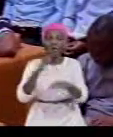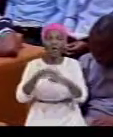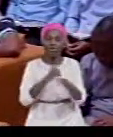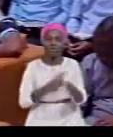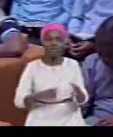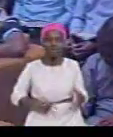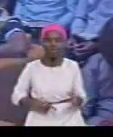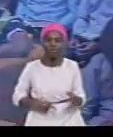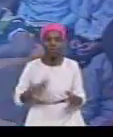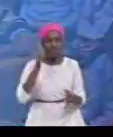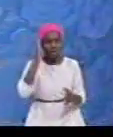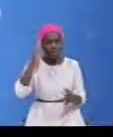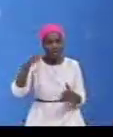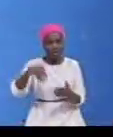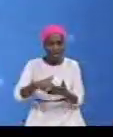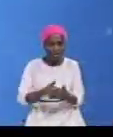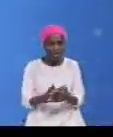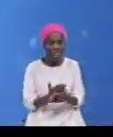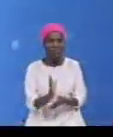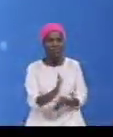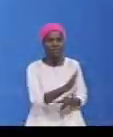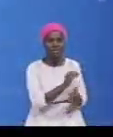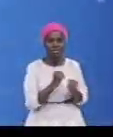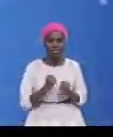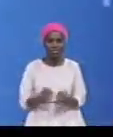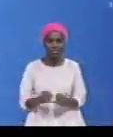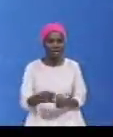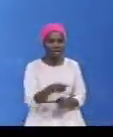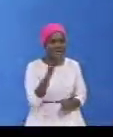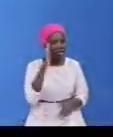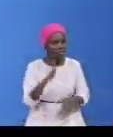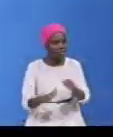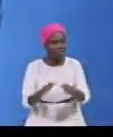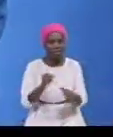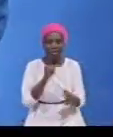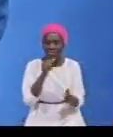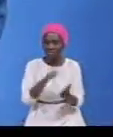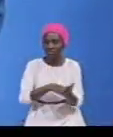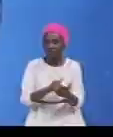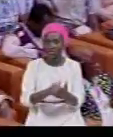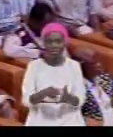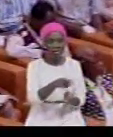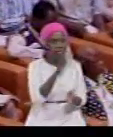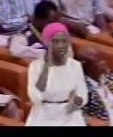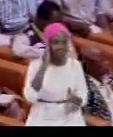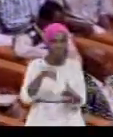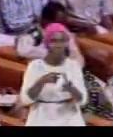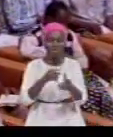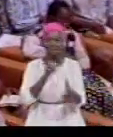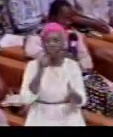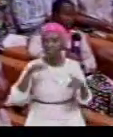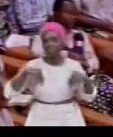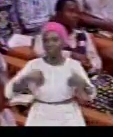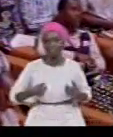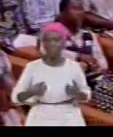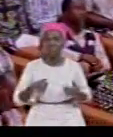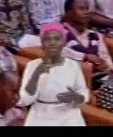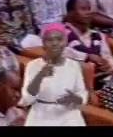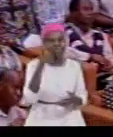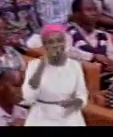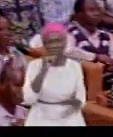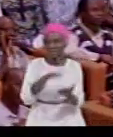eagles. They shall run and not be weary. They shall walk and they shall not faint." You will not faint